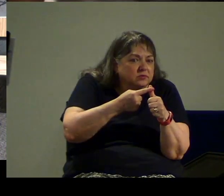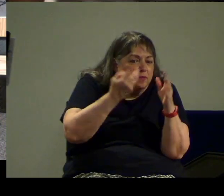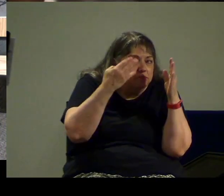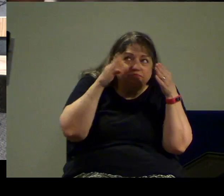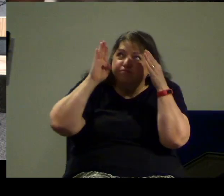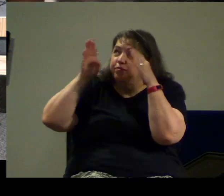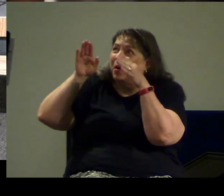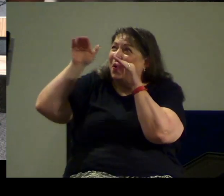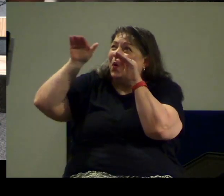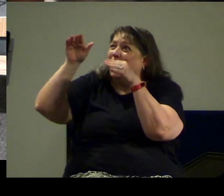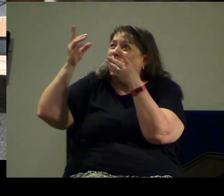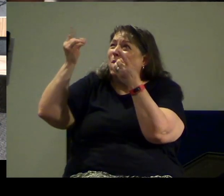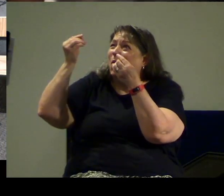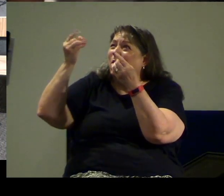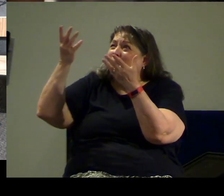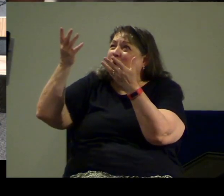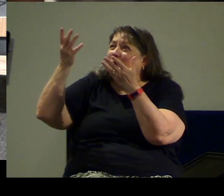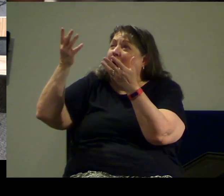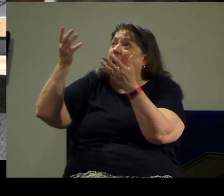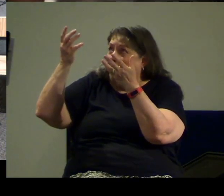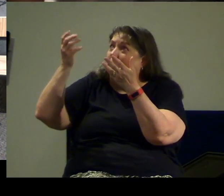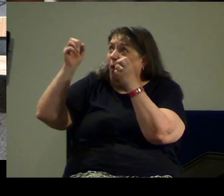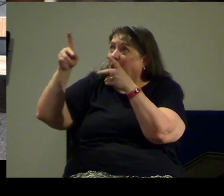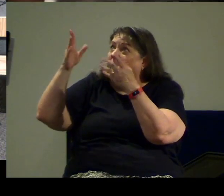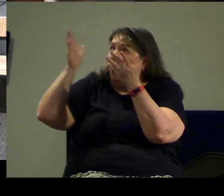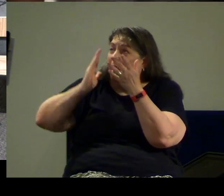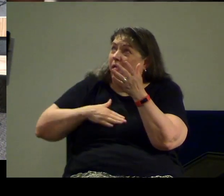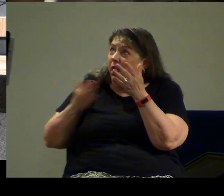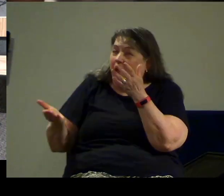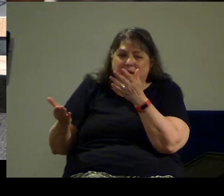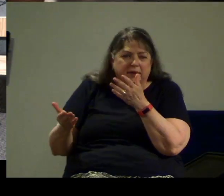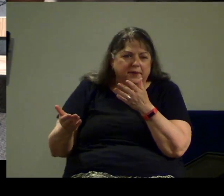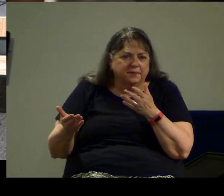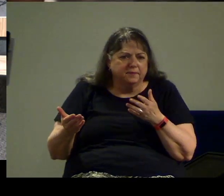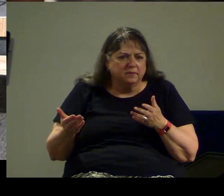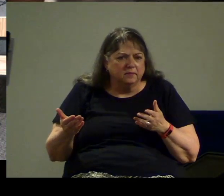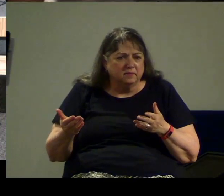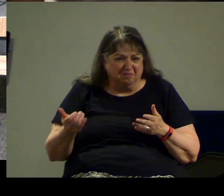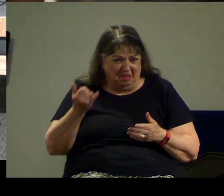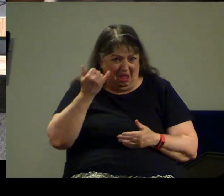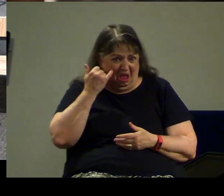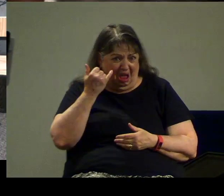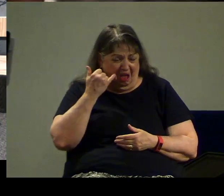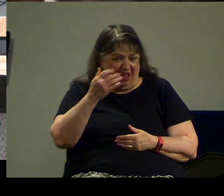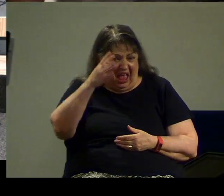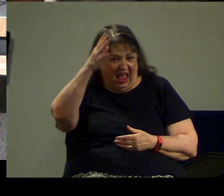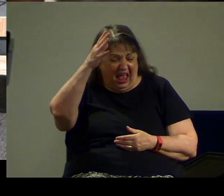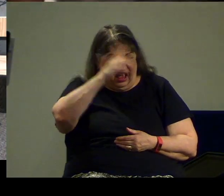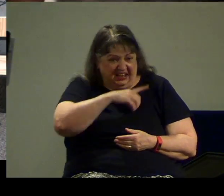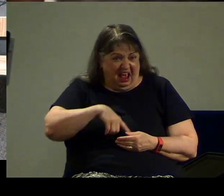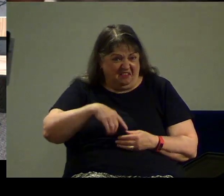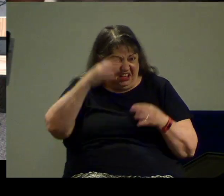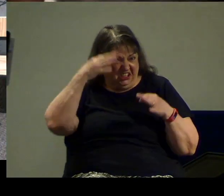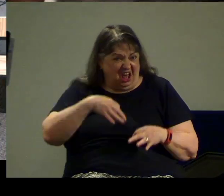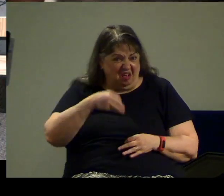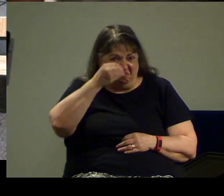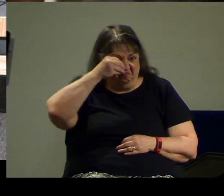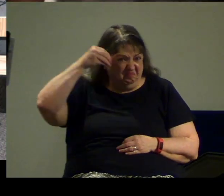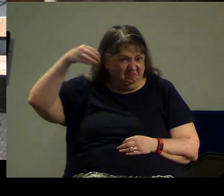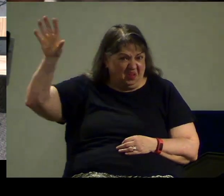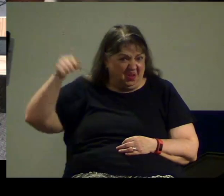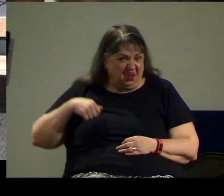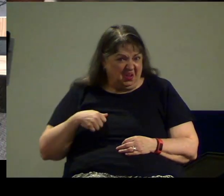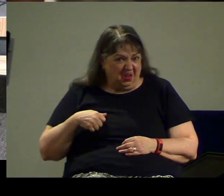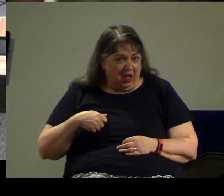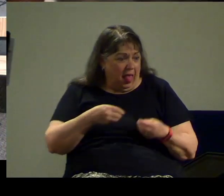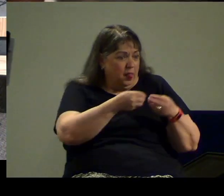didn't encourage himself in the Lord, they would have gave up. Their families would have been captive or killed or whatever. But David says,